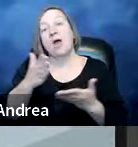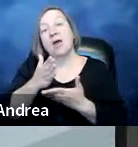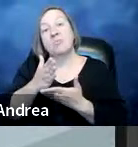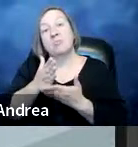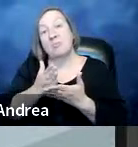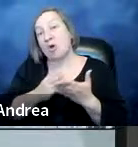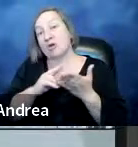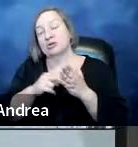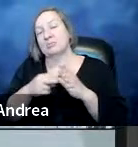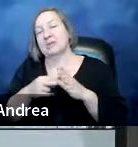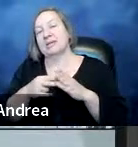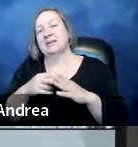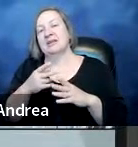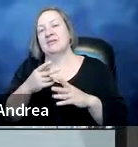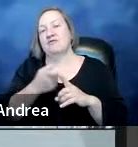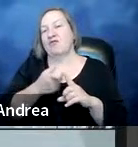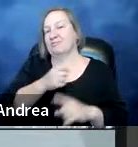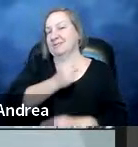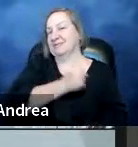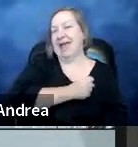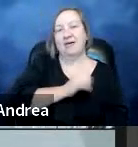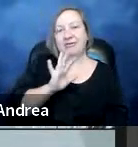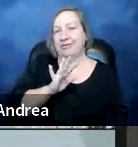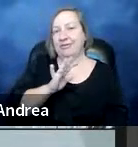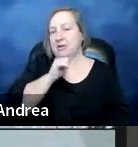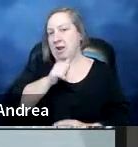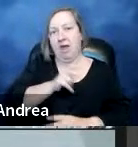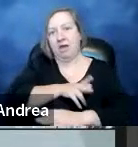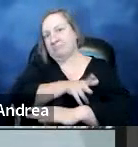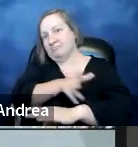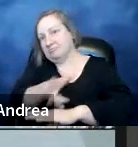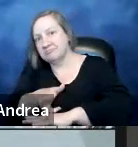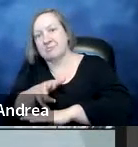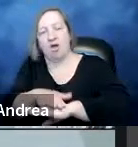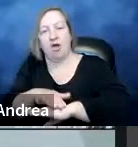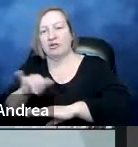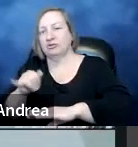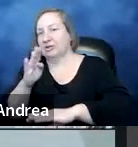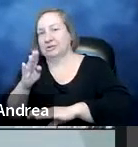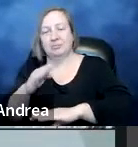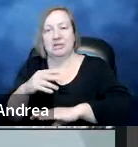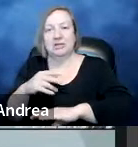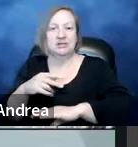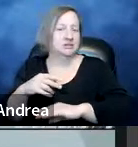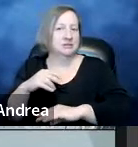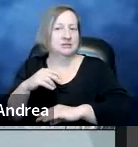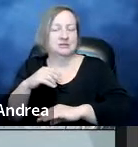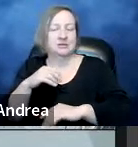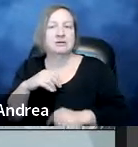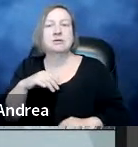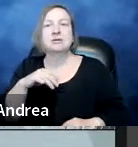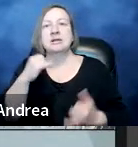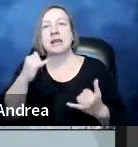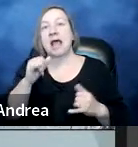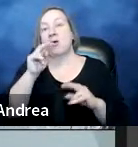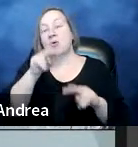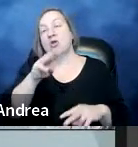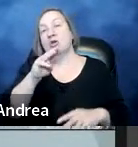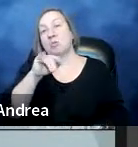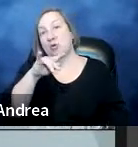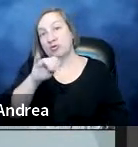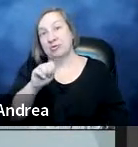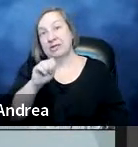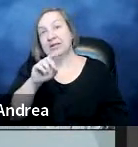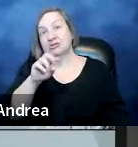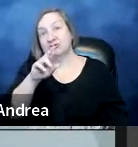2 directions that come from the south or go back to the south. They're actually located now on at the Marine Drive exit. So